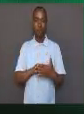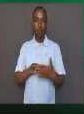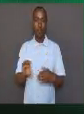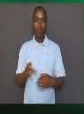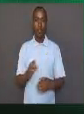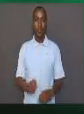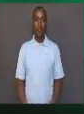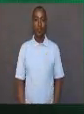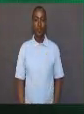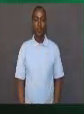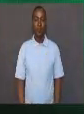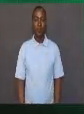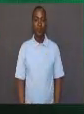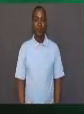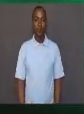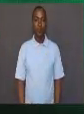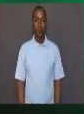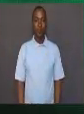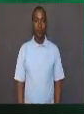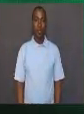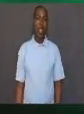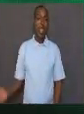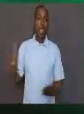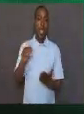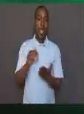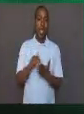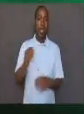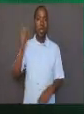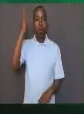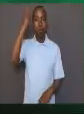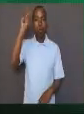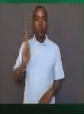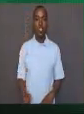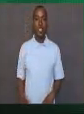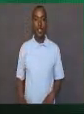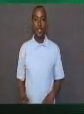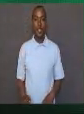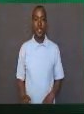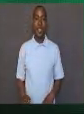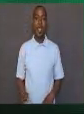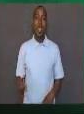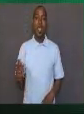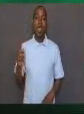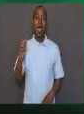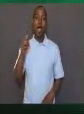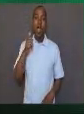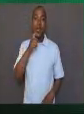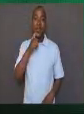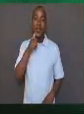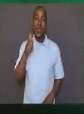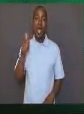vaccines. You might have also named Professor Yalemtsahai